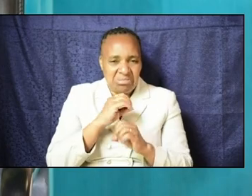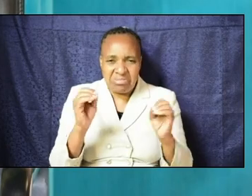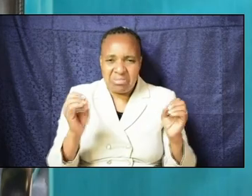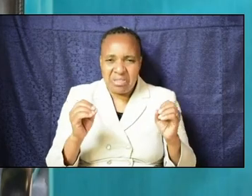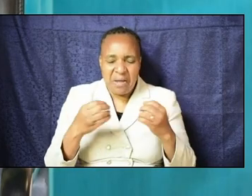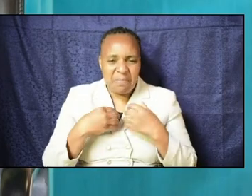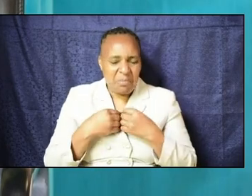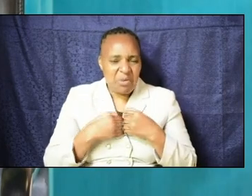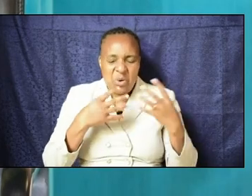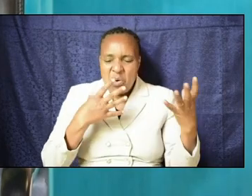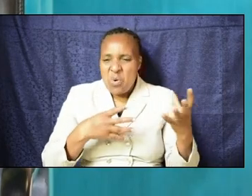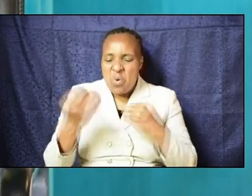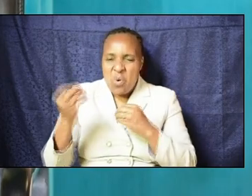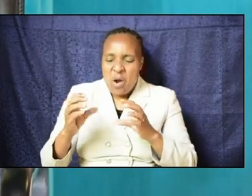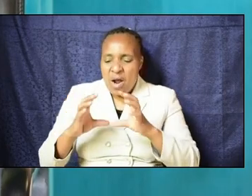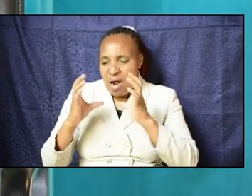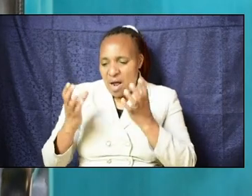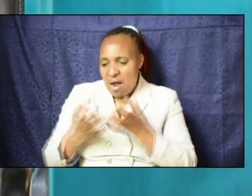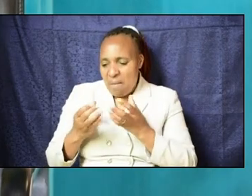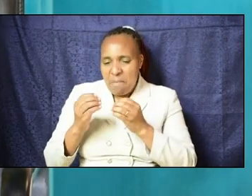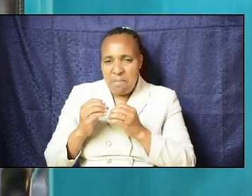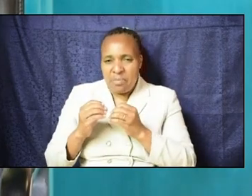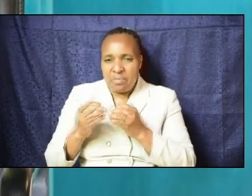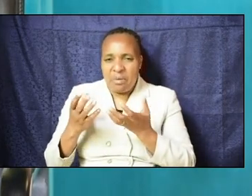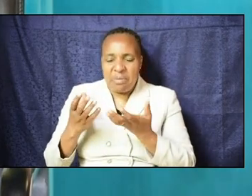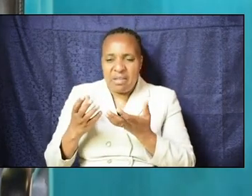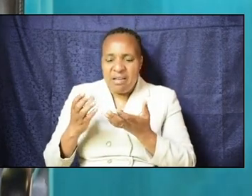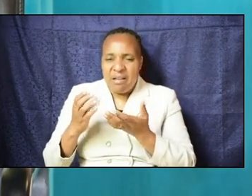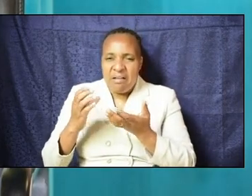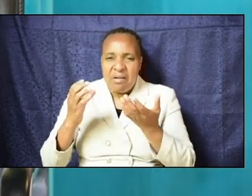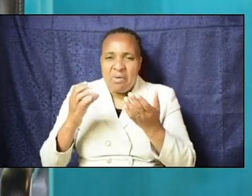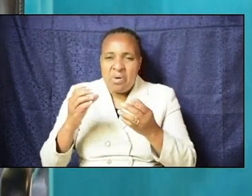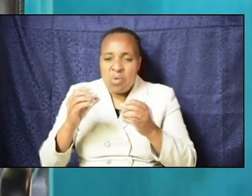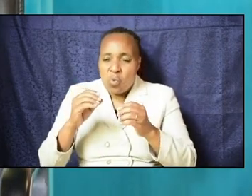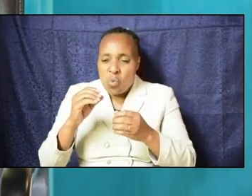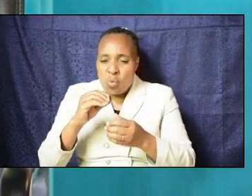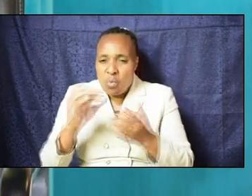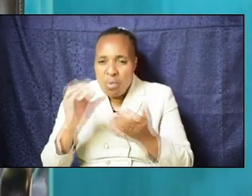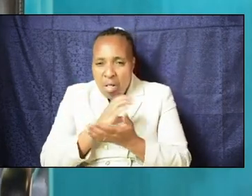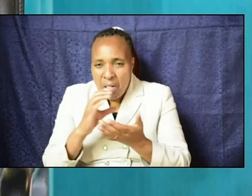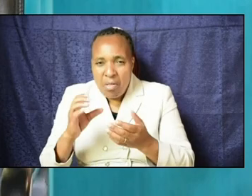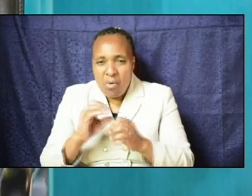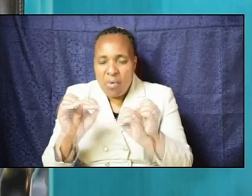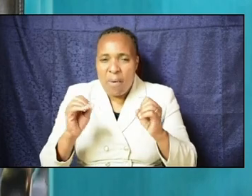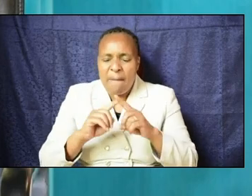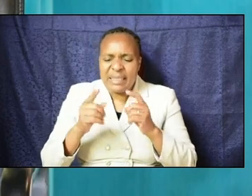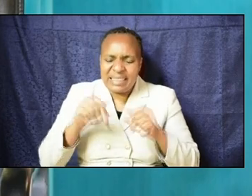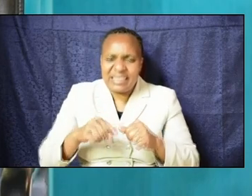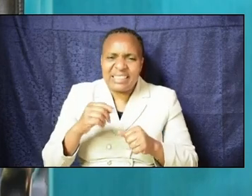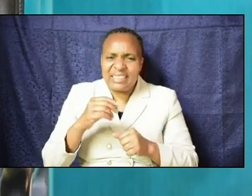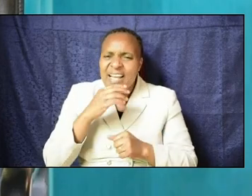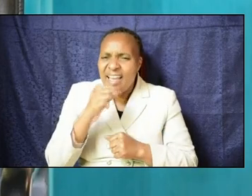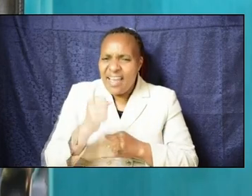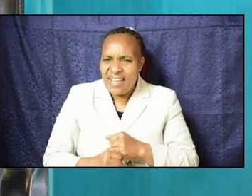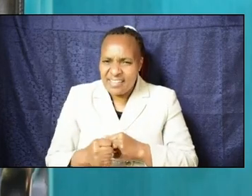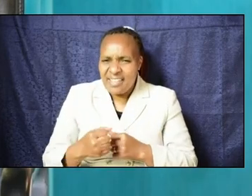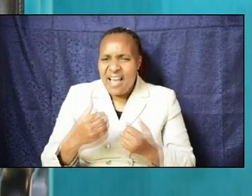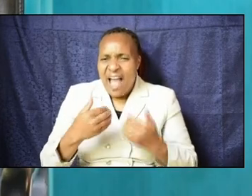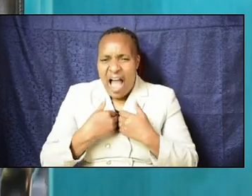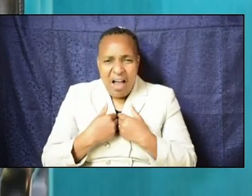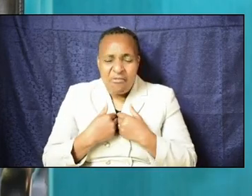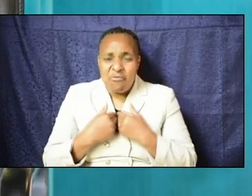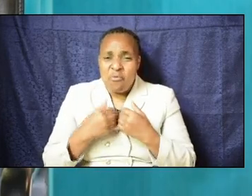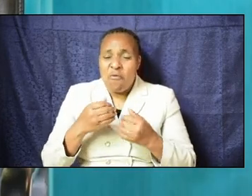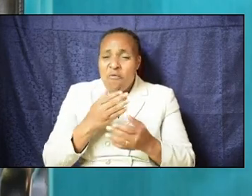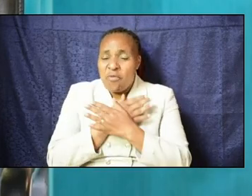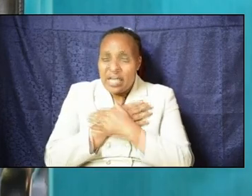couldn't go to the club. I mean, it didn't even cross my mind. But this age, I have the option. My friends are going